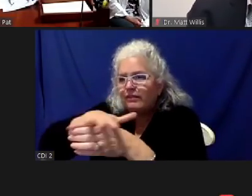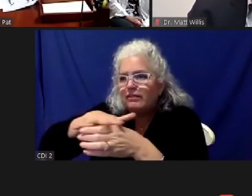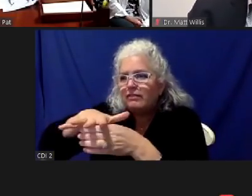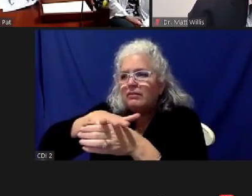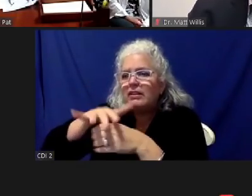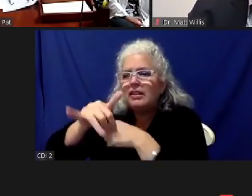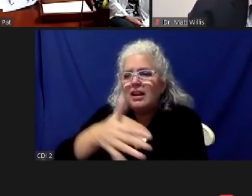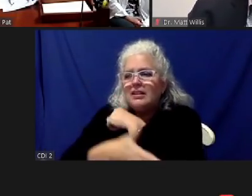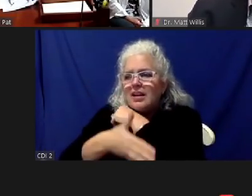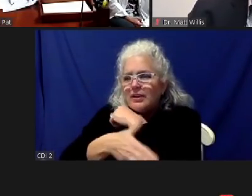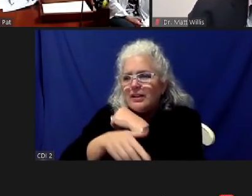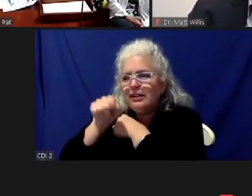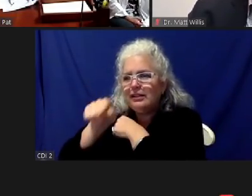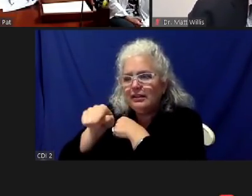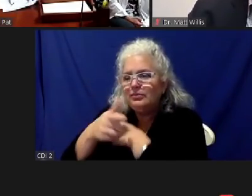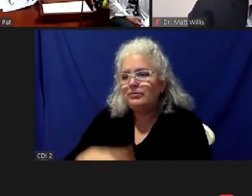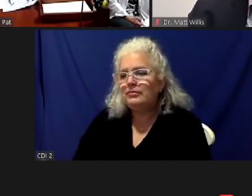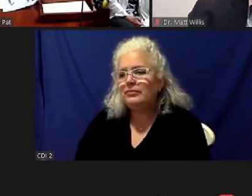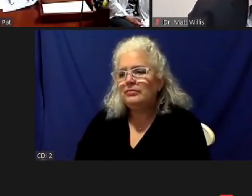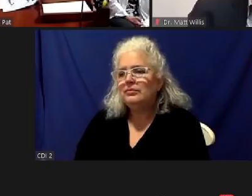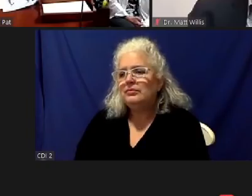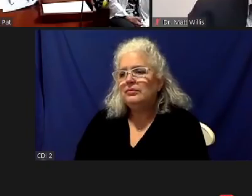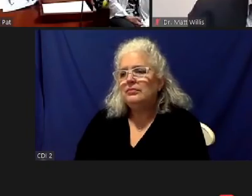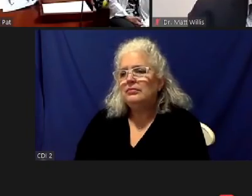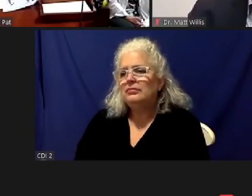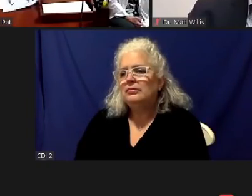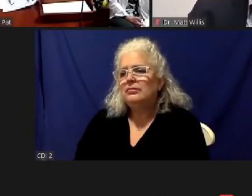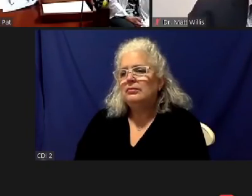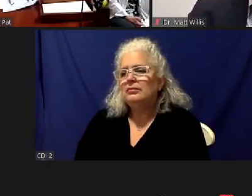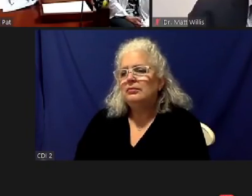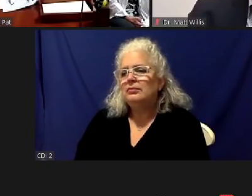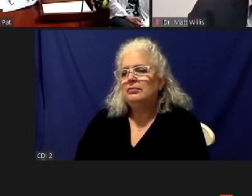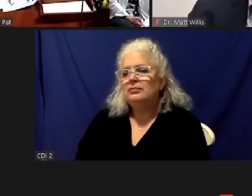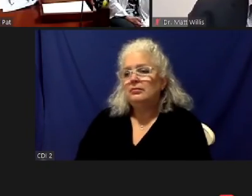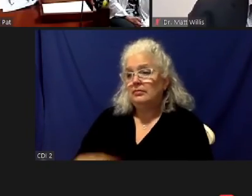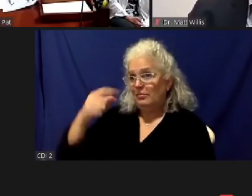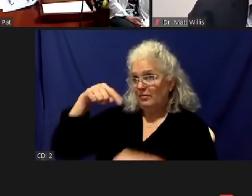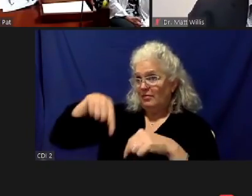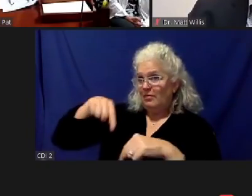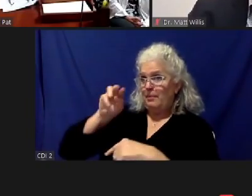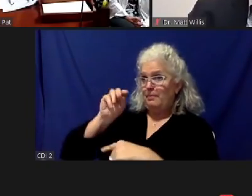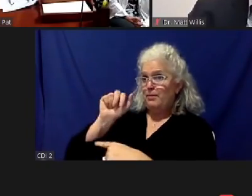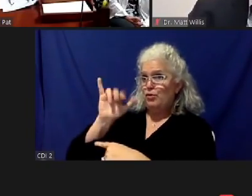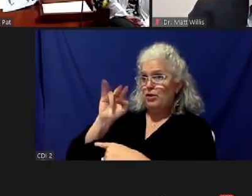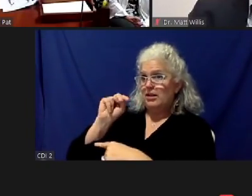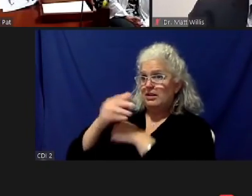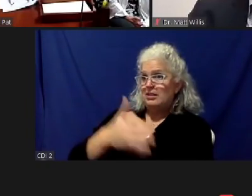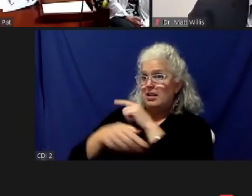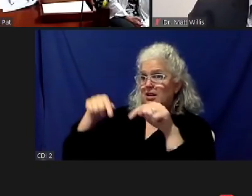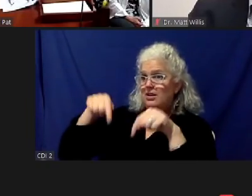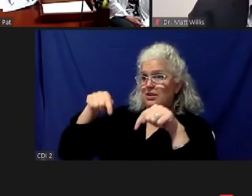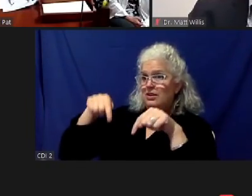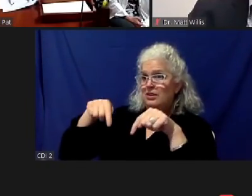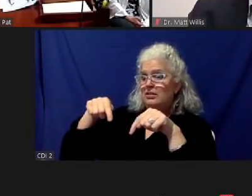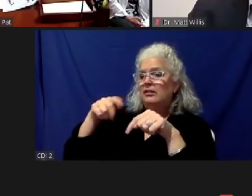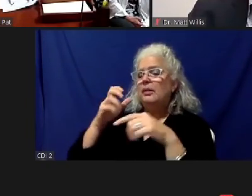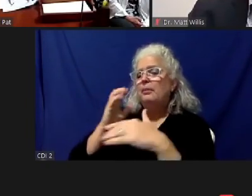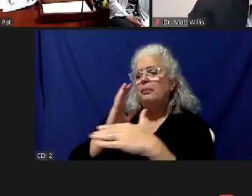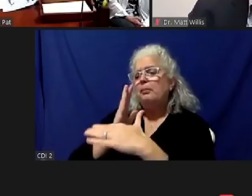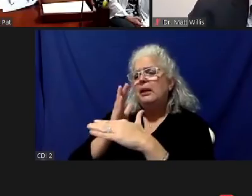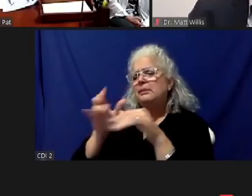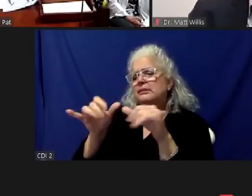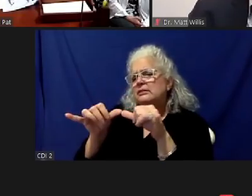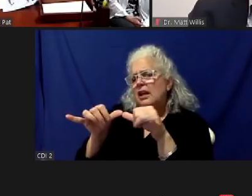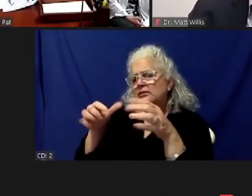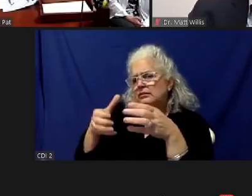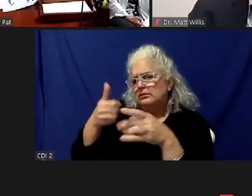Marin, County is a, medium-sized county, so we're not obviously going to get